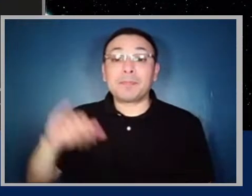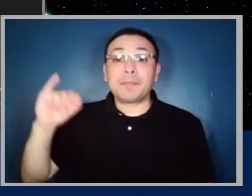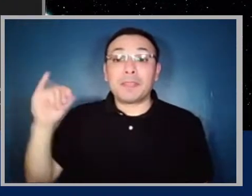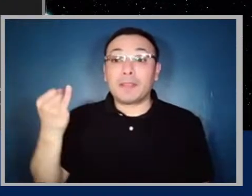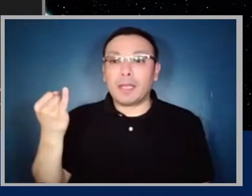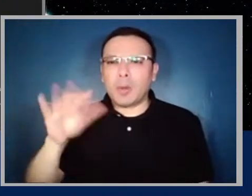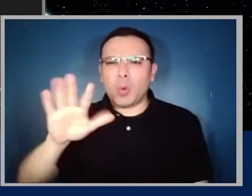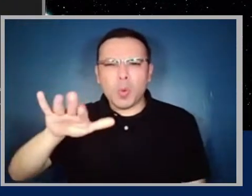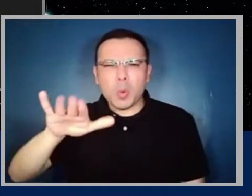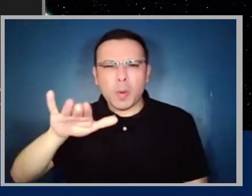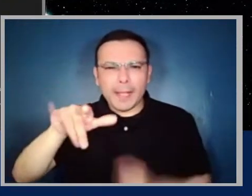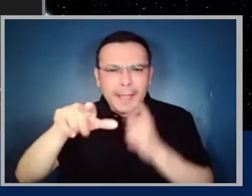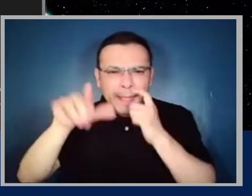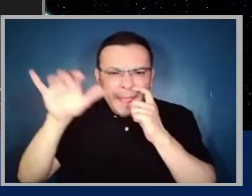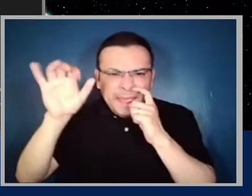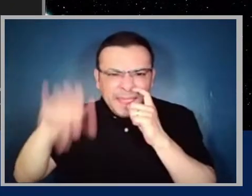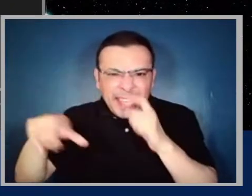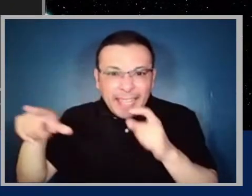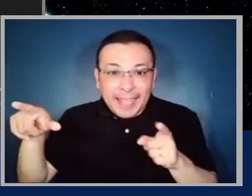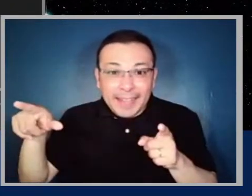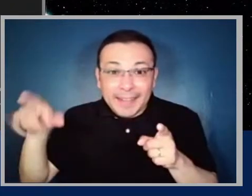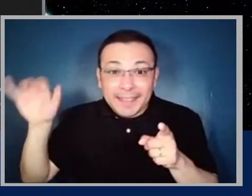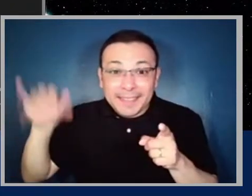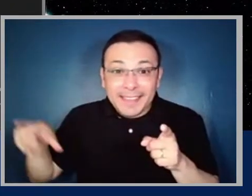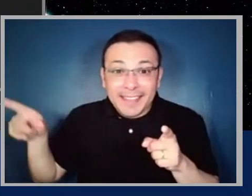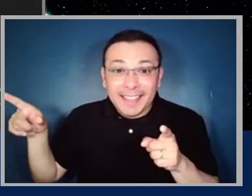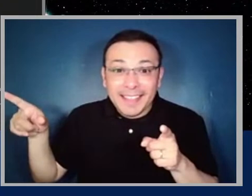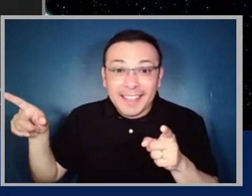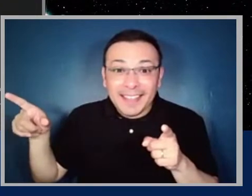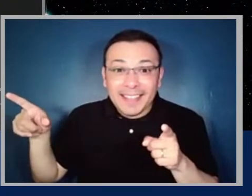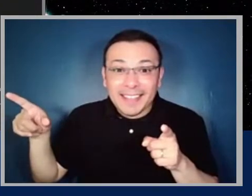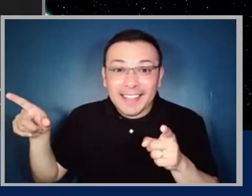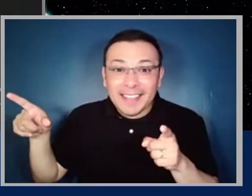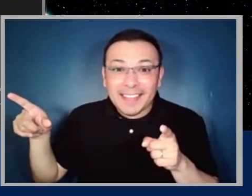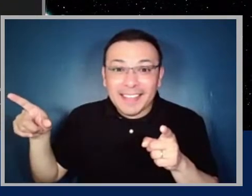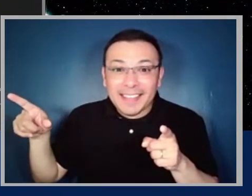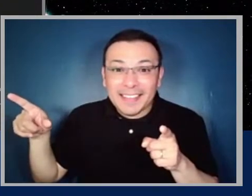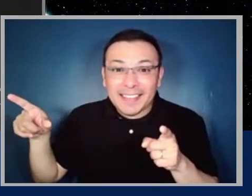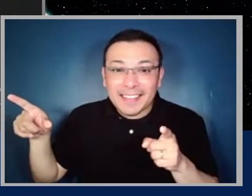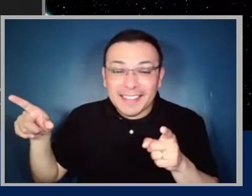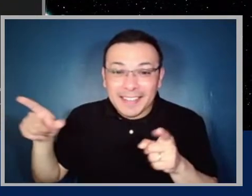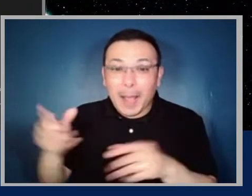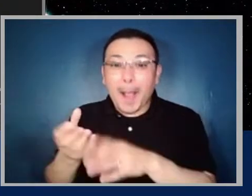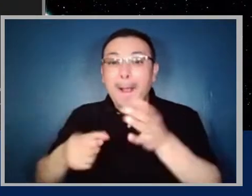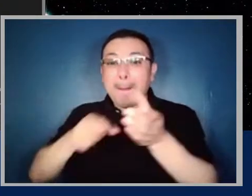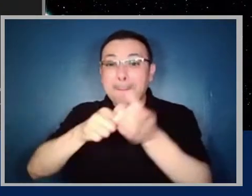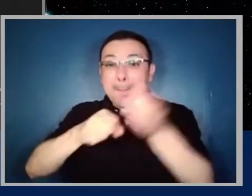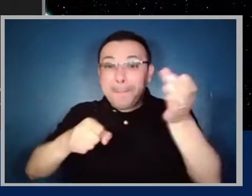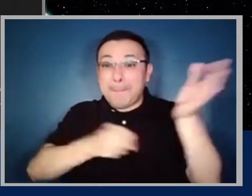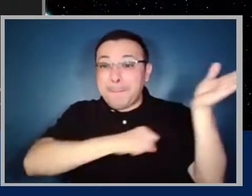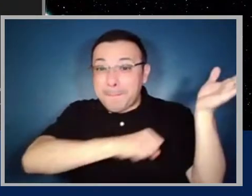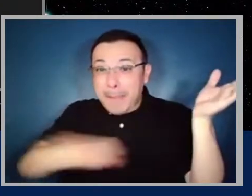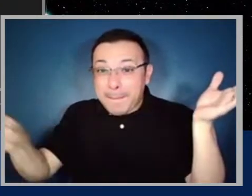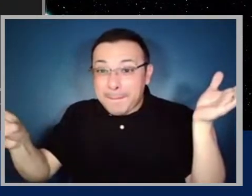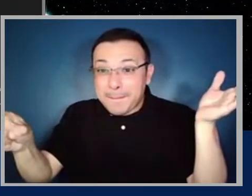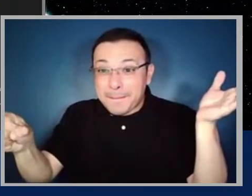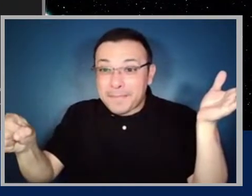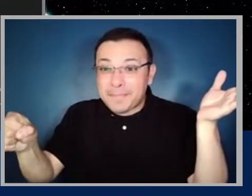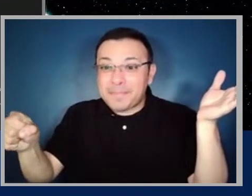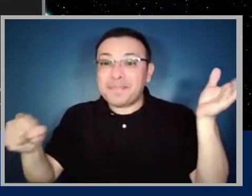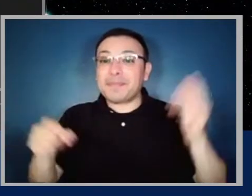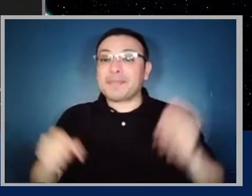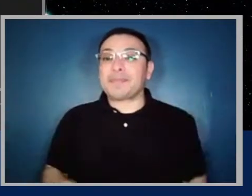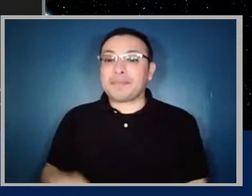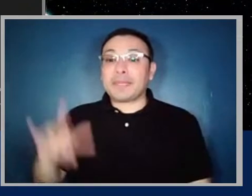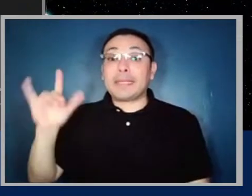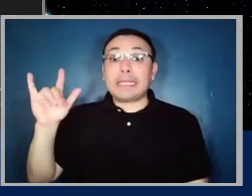here. Yeah, that's it. There you go. So were you christening it Vader? Is that you have to christen